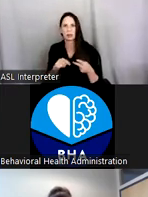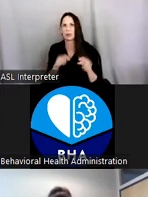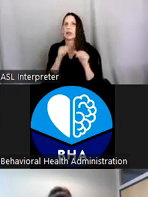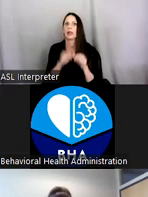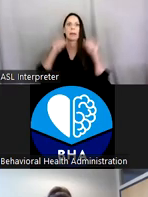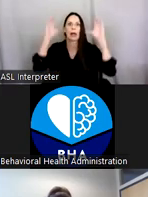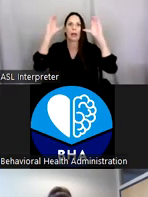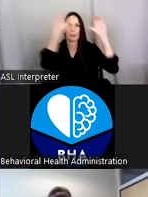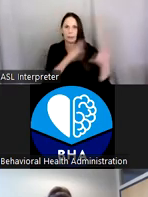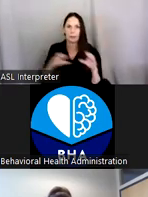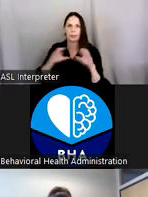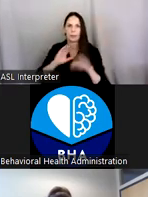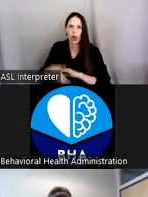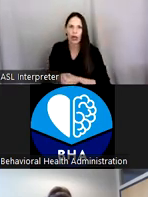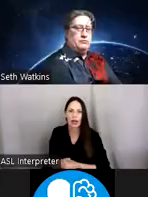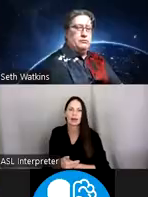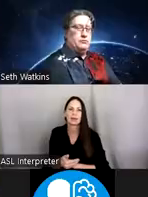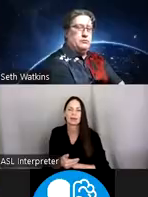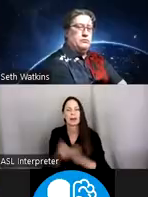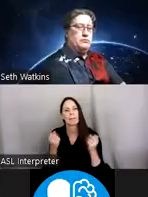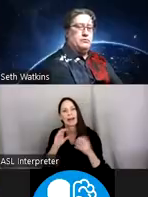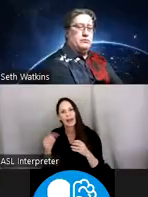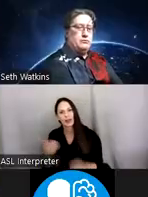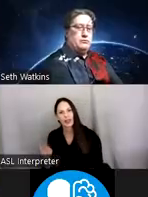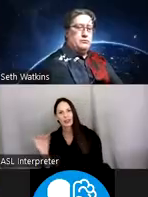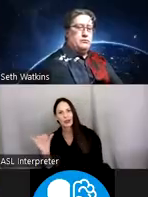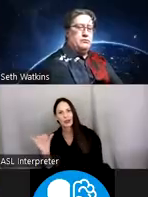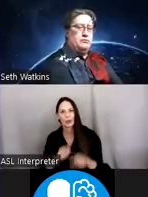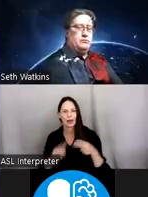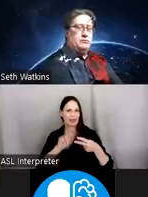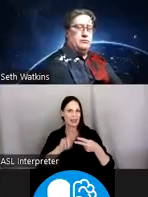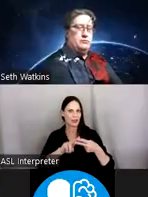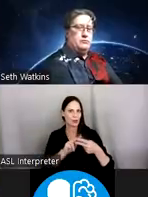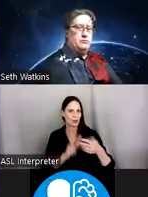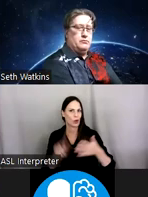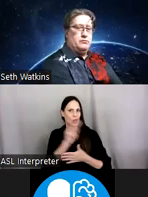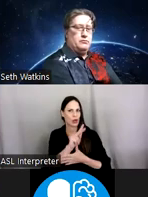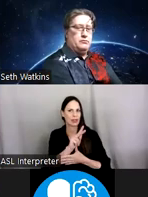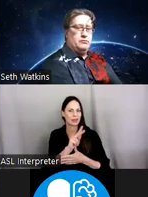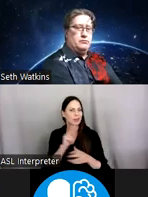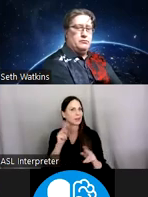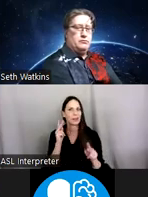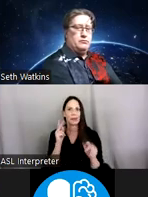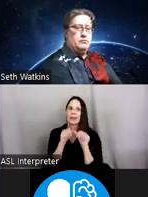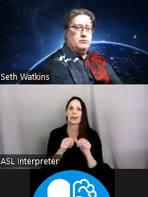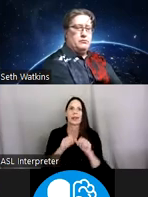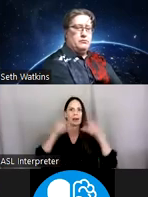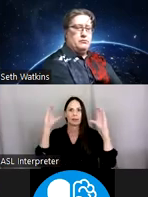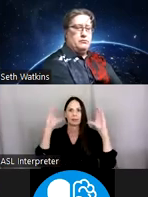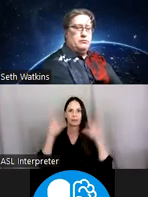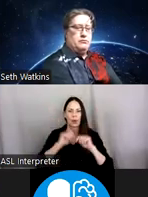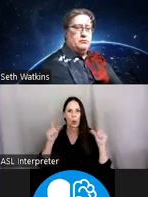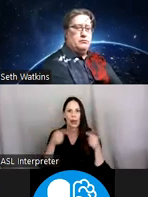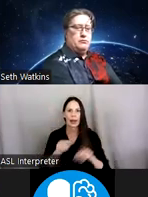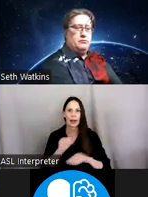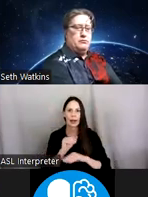other things, but these are two priorities that keep me up at night. So on that, I'm really hoping we could, as we go forward,